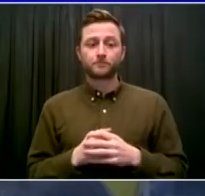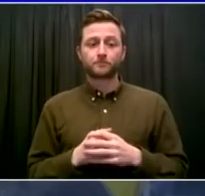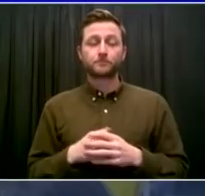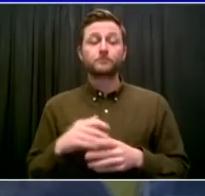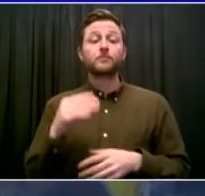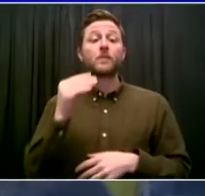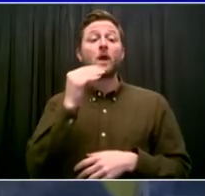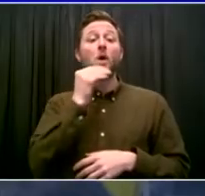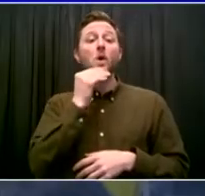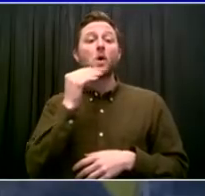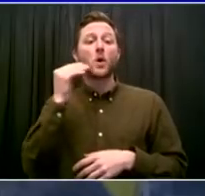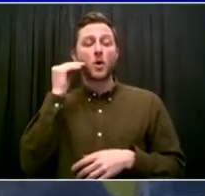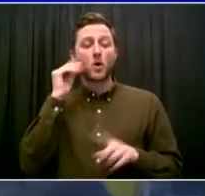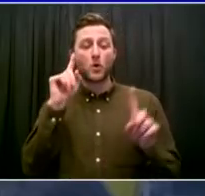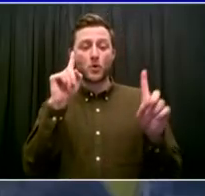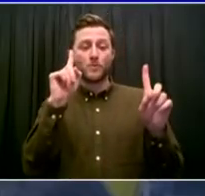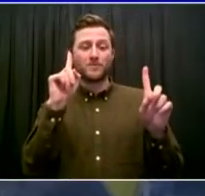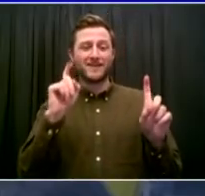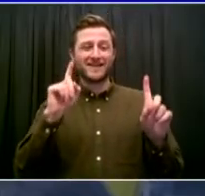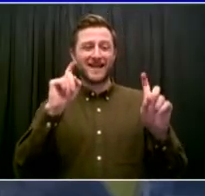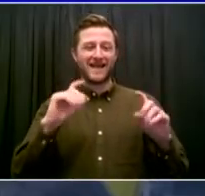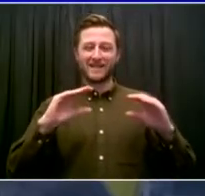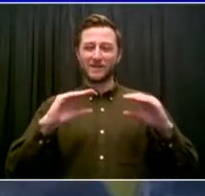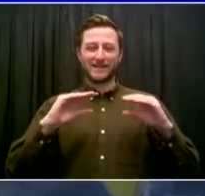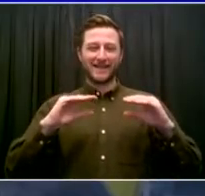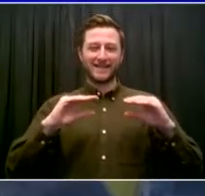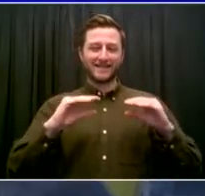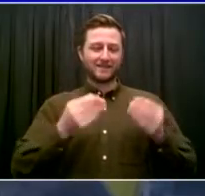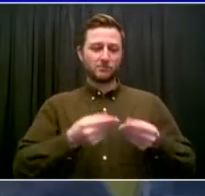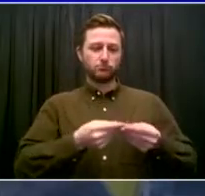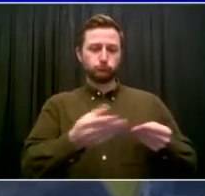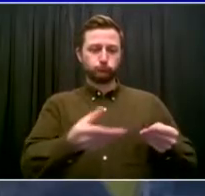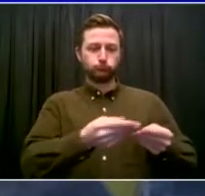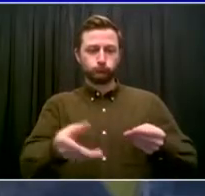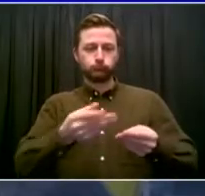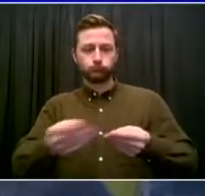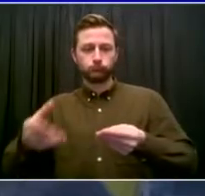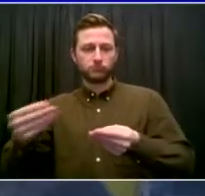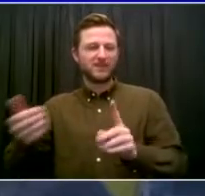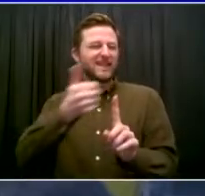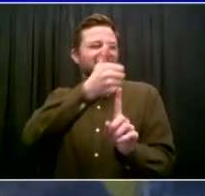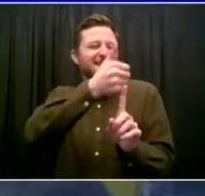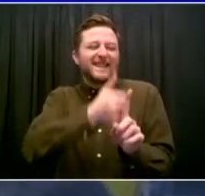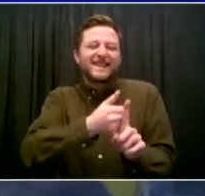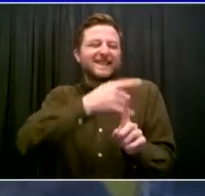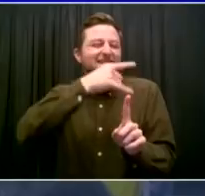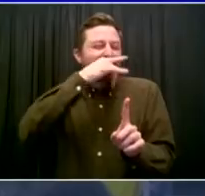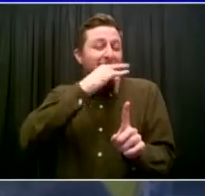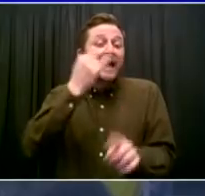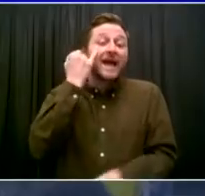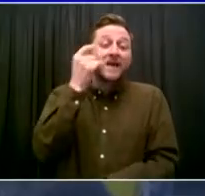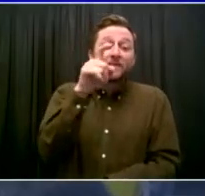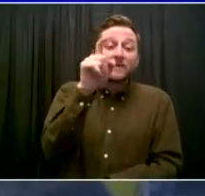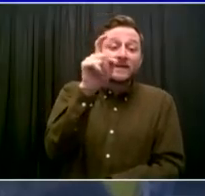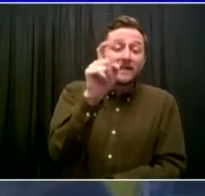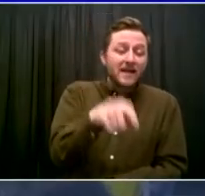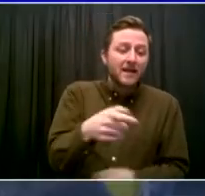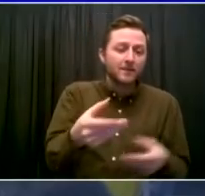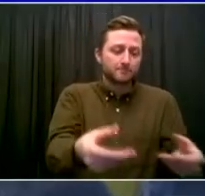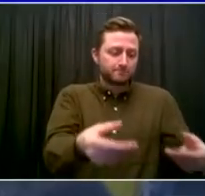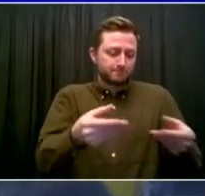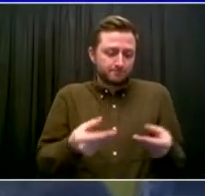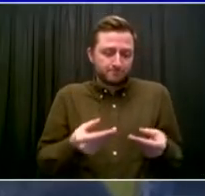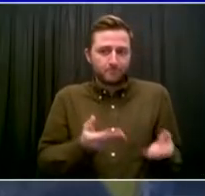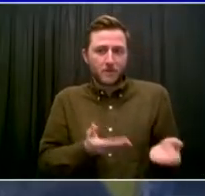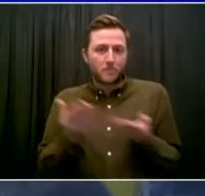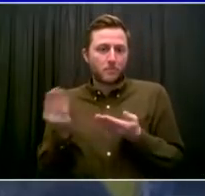kits will go to every child that needs it to make sure that they can take the proper precaution as